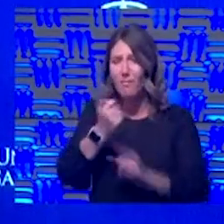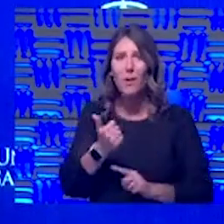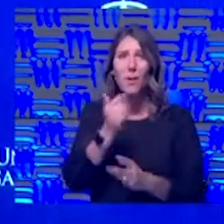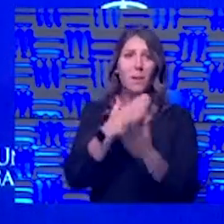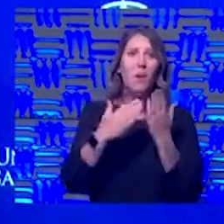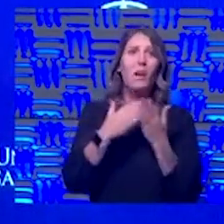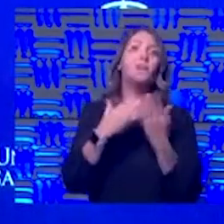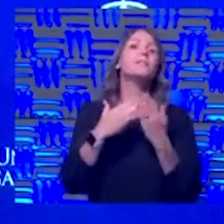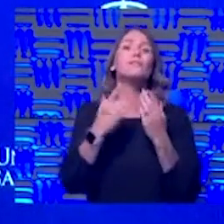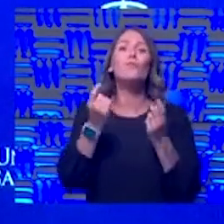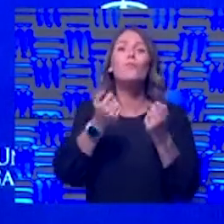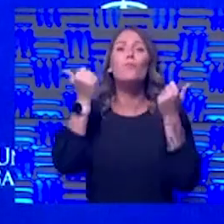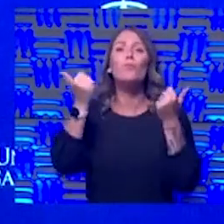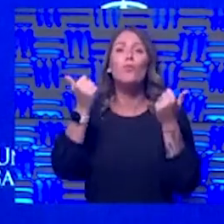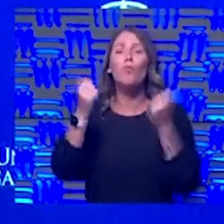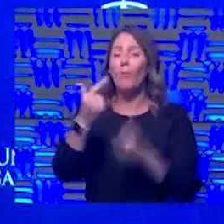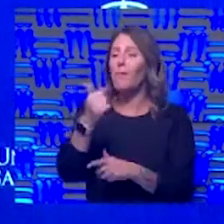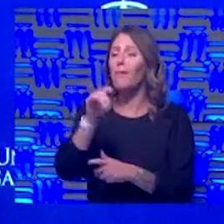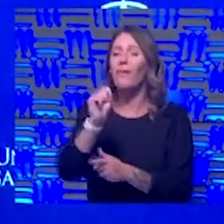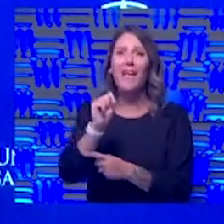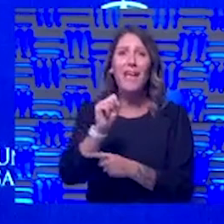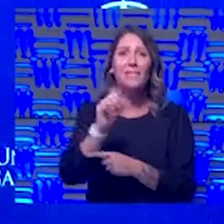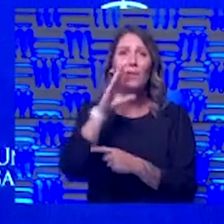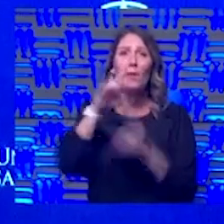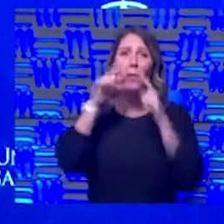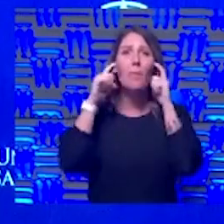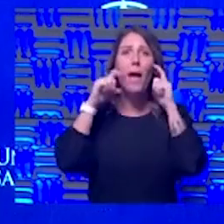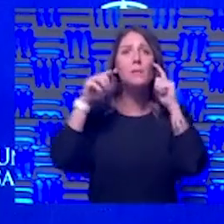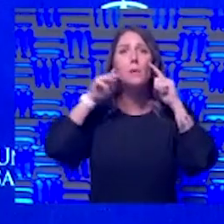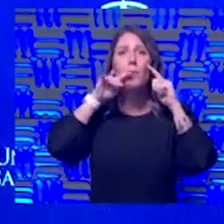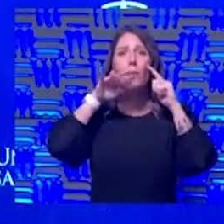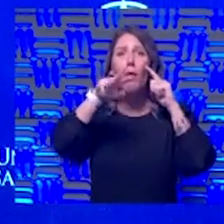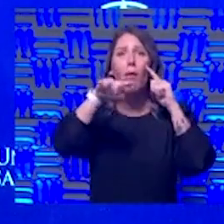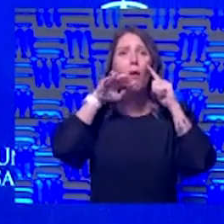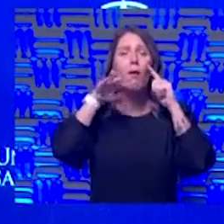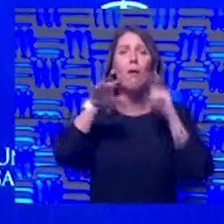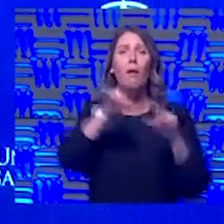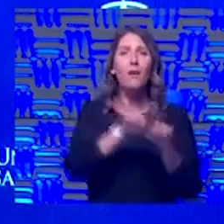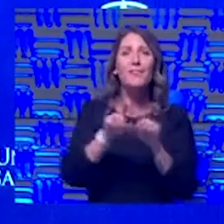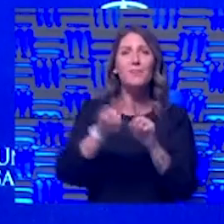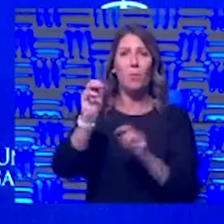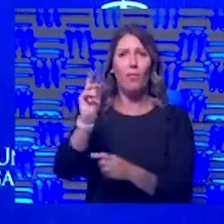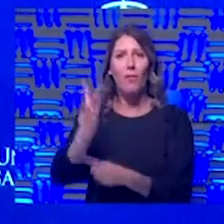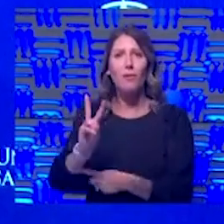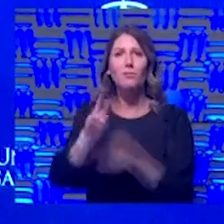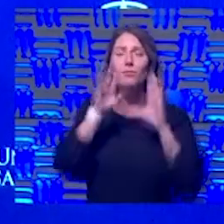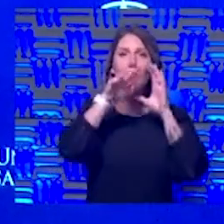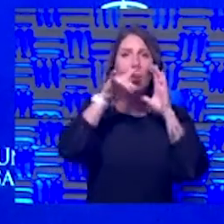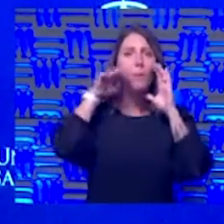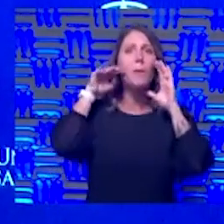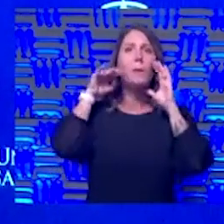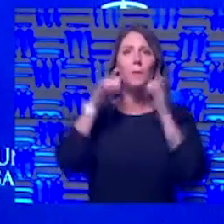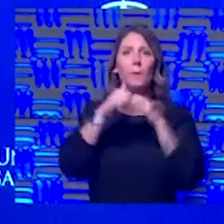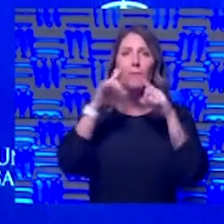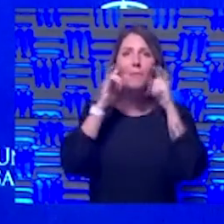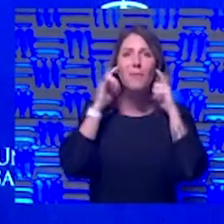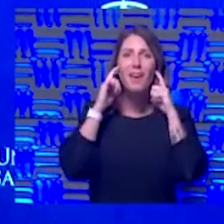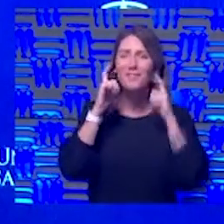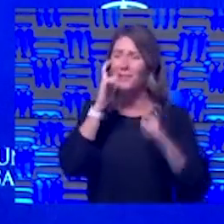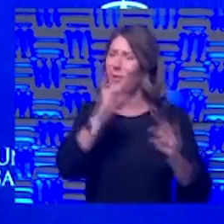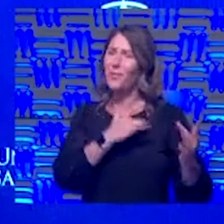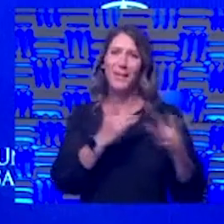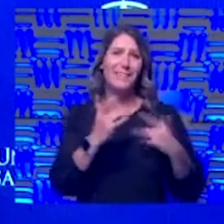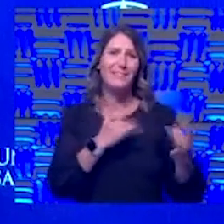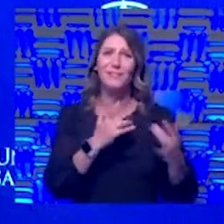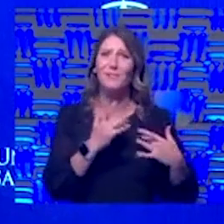gases in the world. It's going to diffuse right through the mask, as is oxygen, right into the mask. Don't be concerned about the person who told you that did